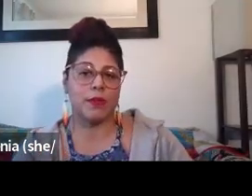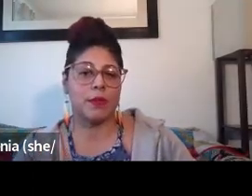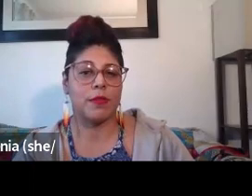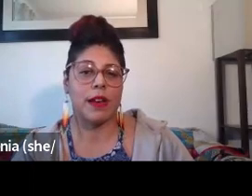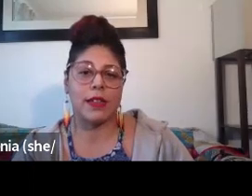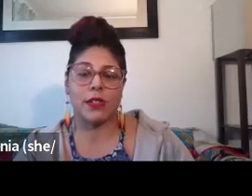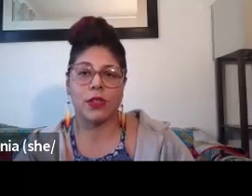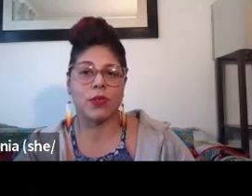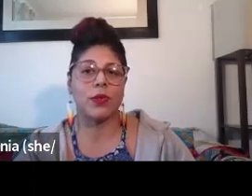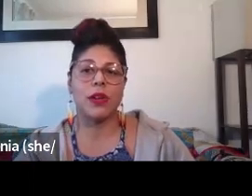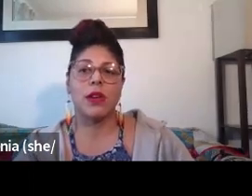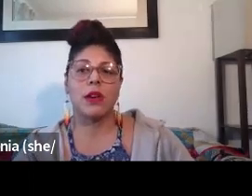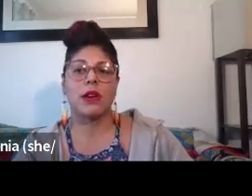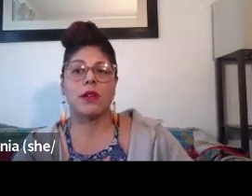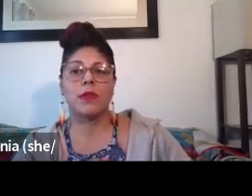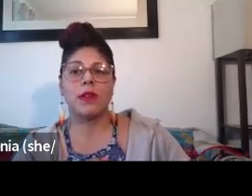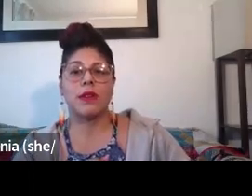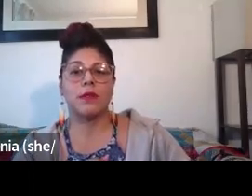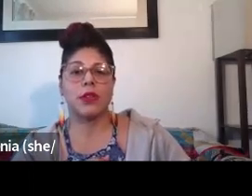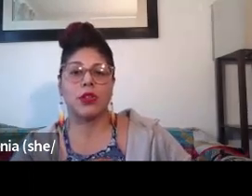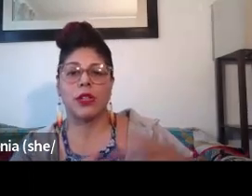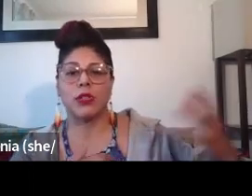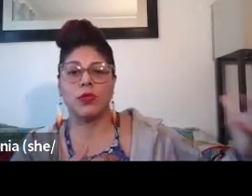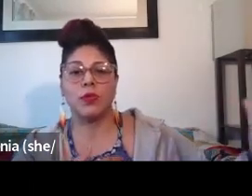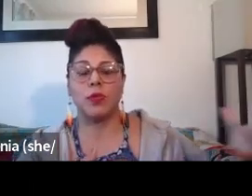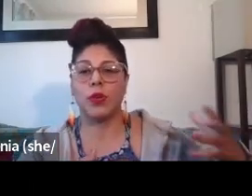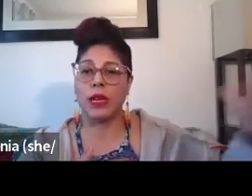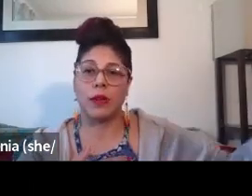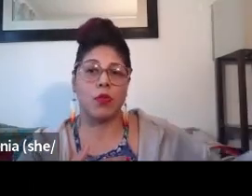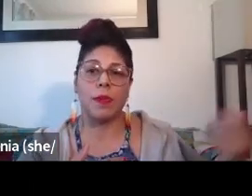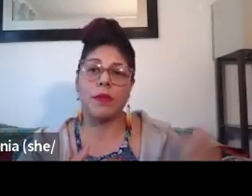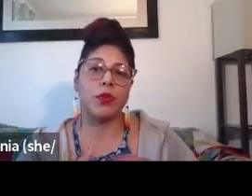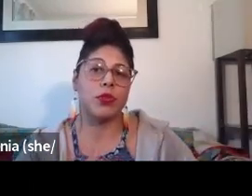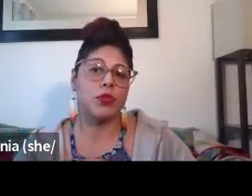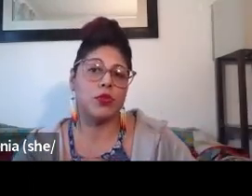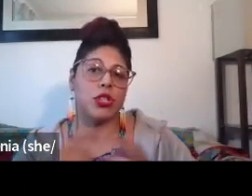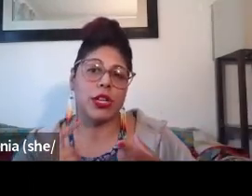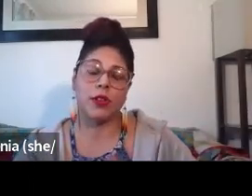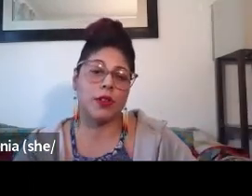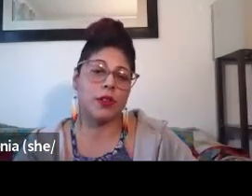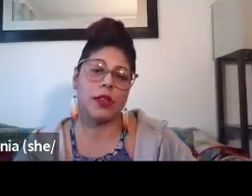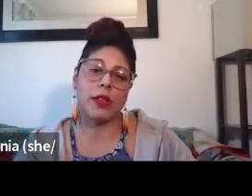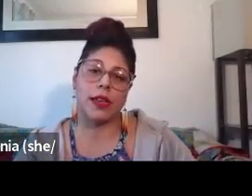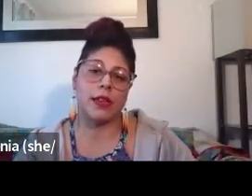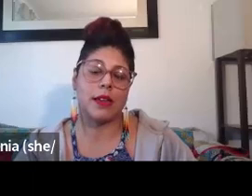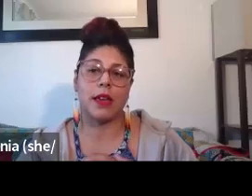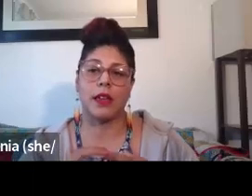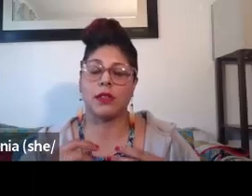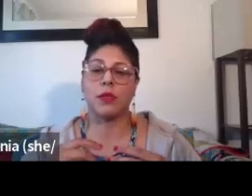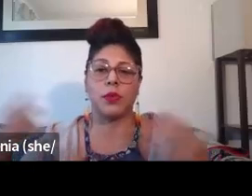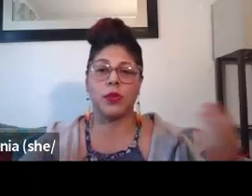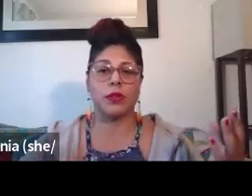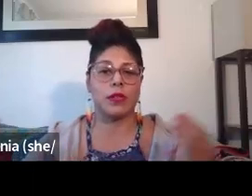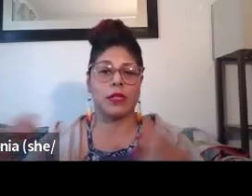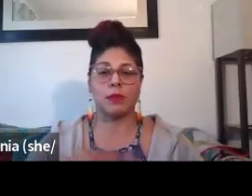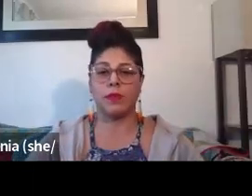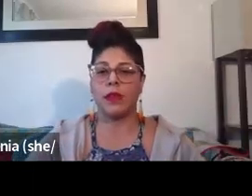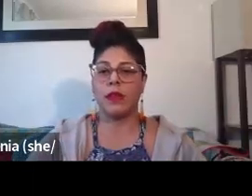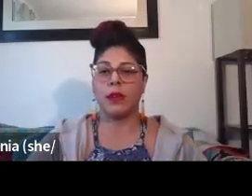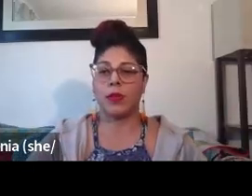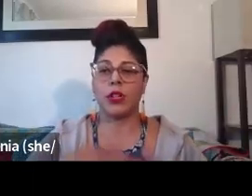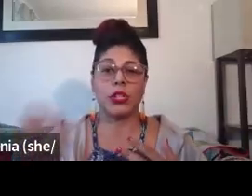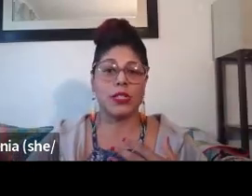live rather than just watching a stream in isolation. This is an opportunity for people to meet in the